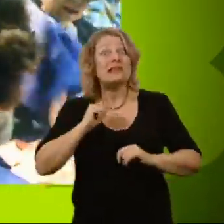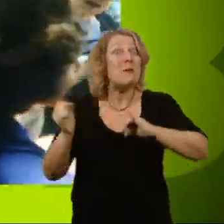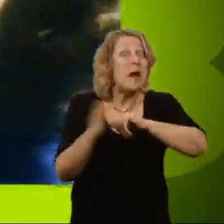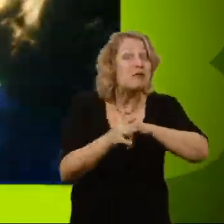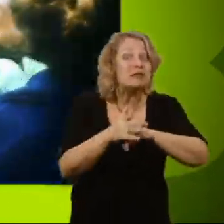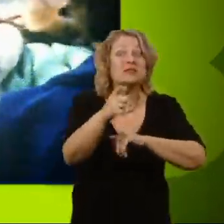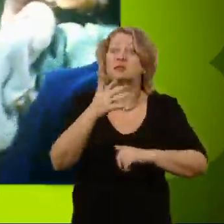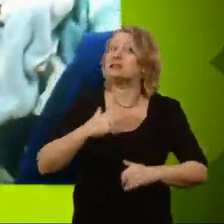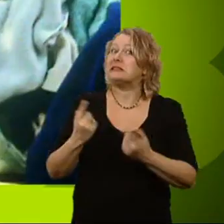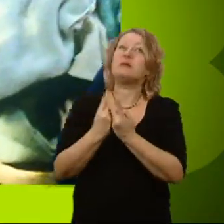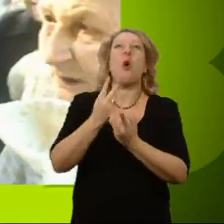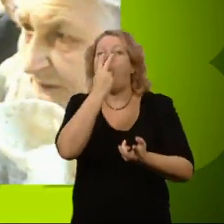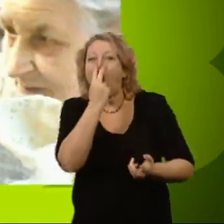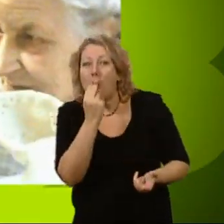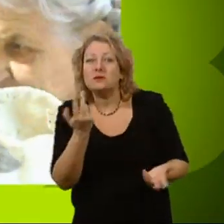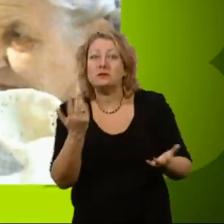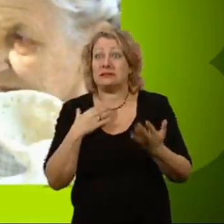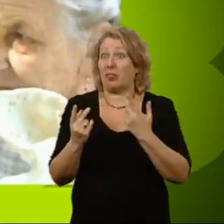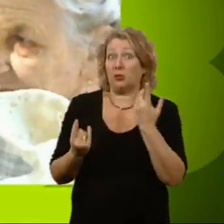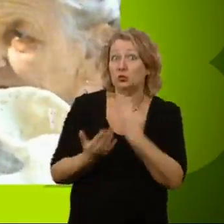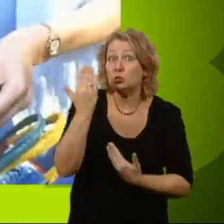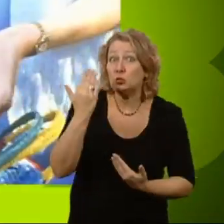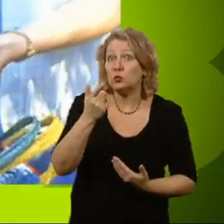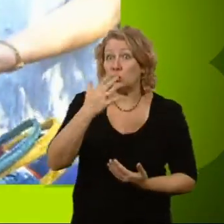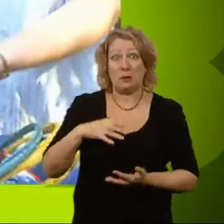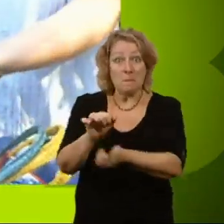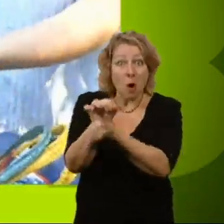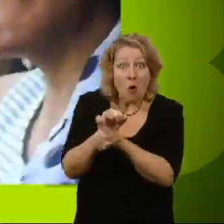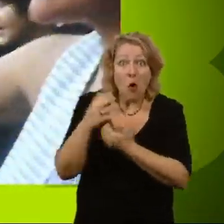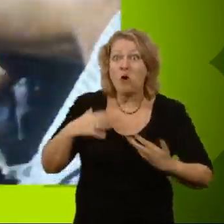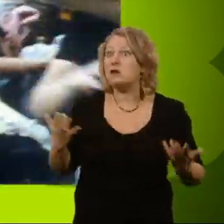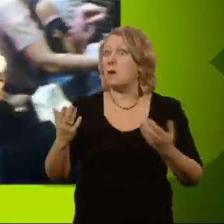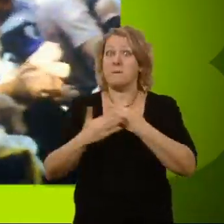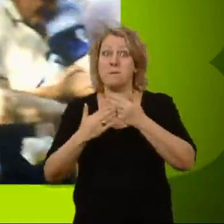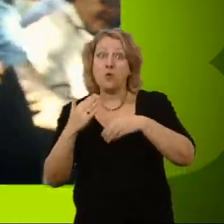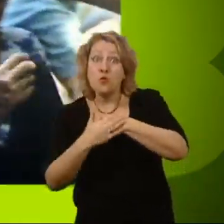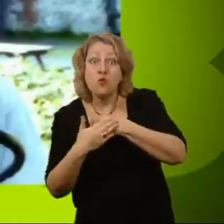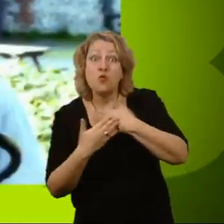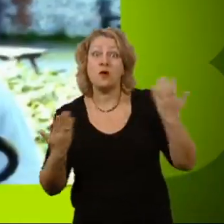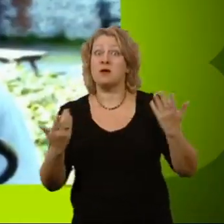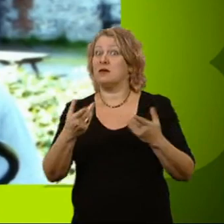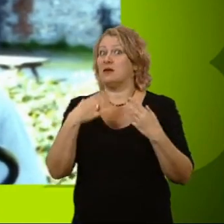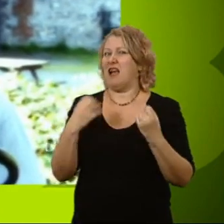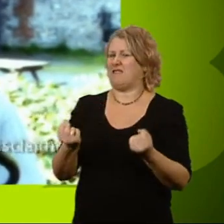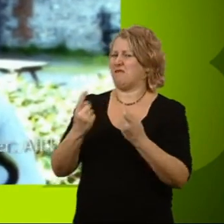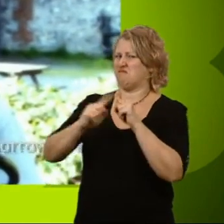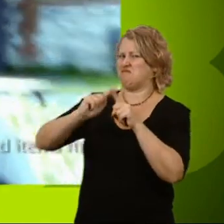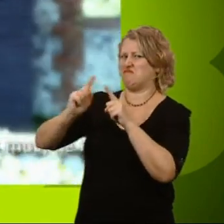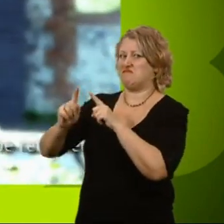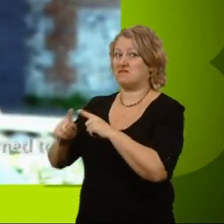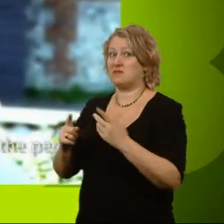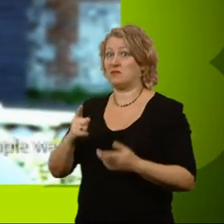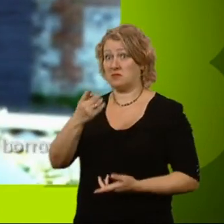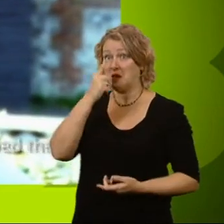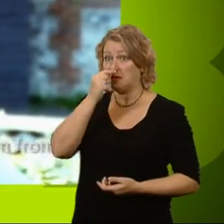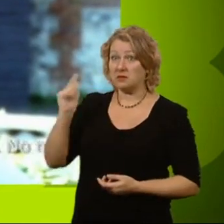married? Need something old? Need something new? Something borrowed? Something blue? We got plenty of each. All borrowed